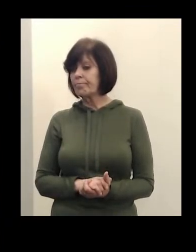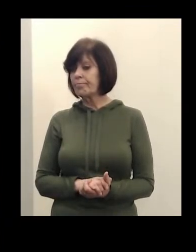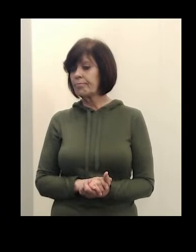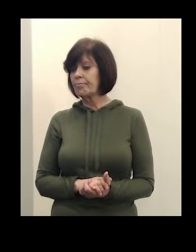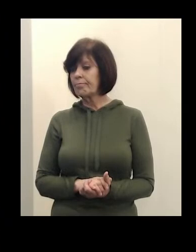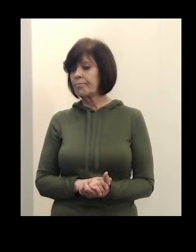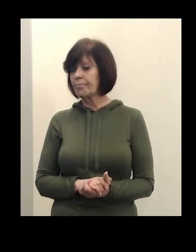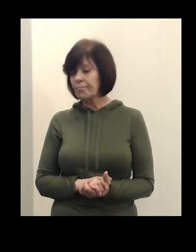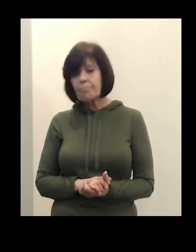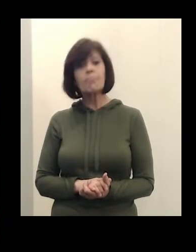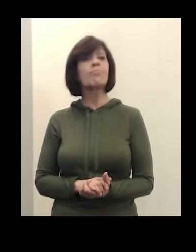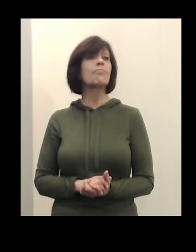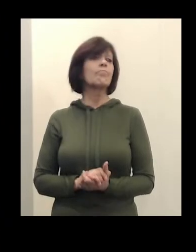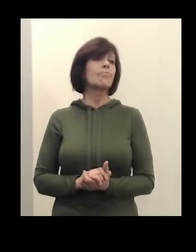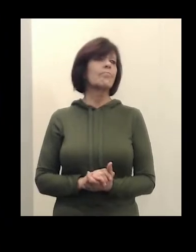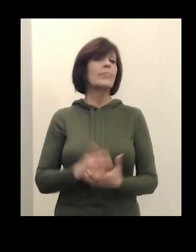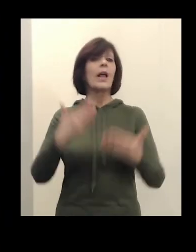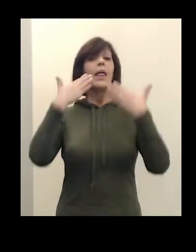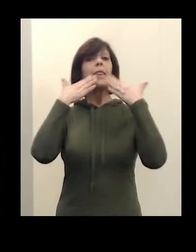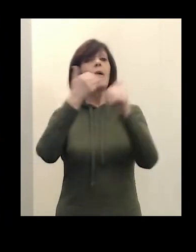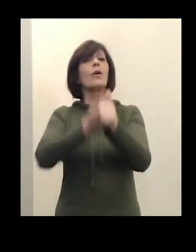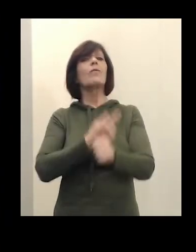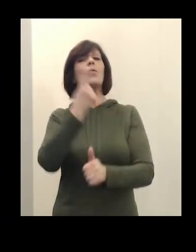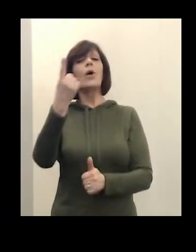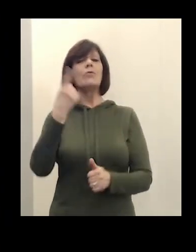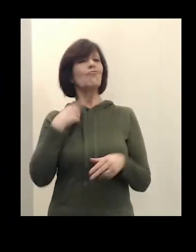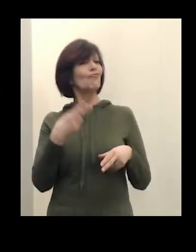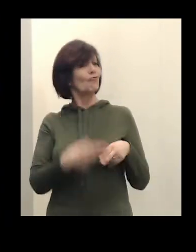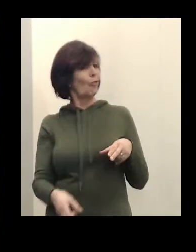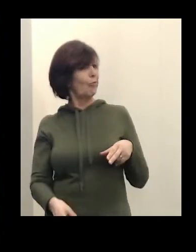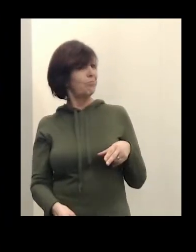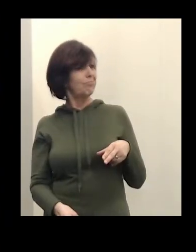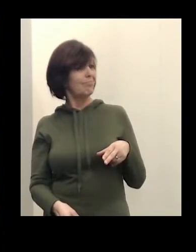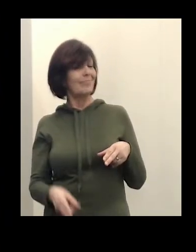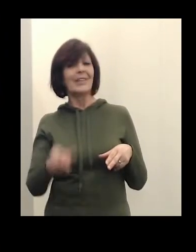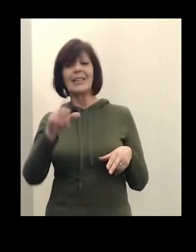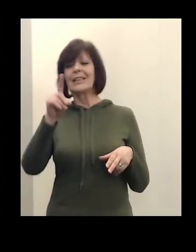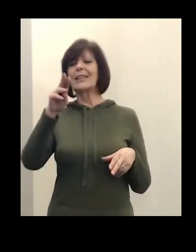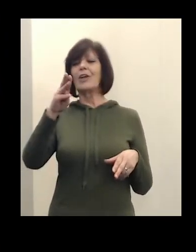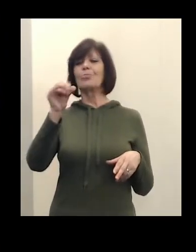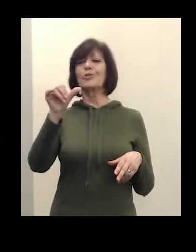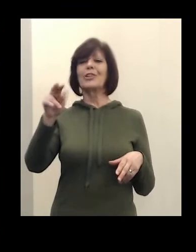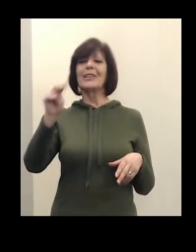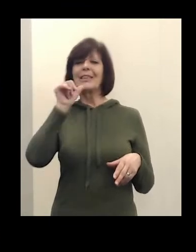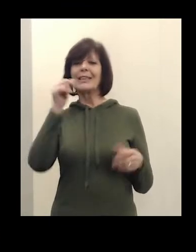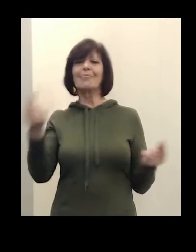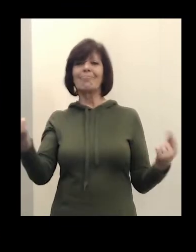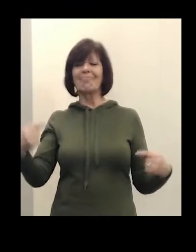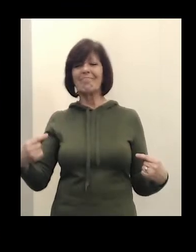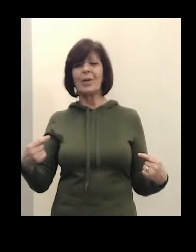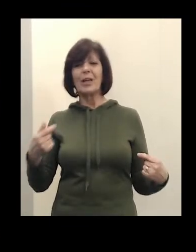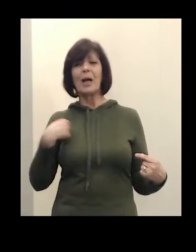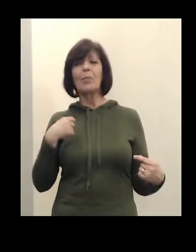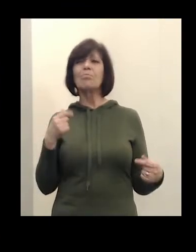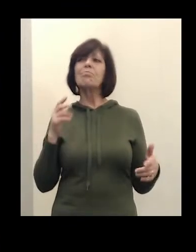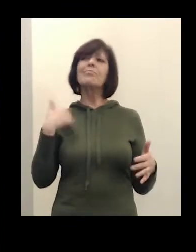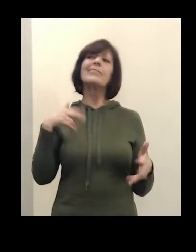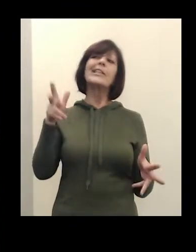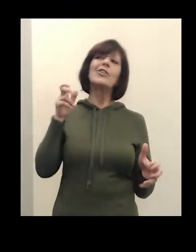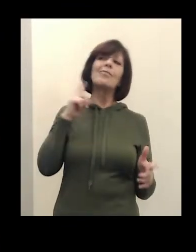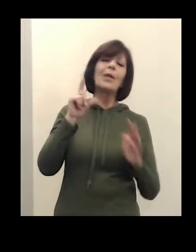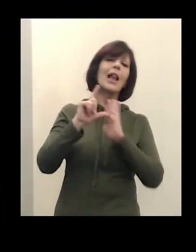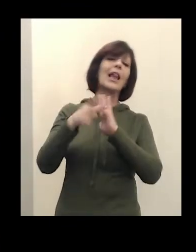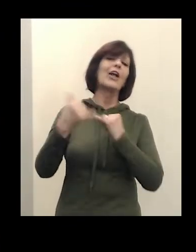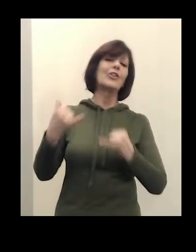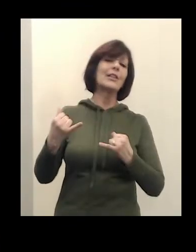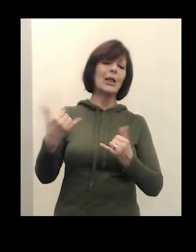If not, thank you, everyone. It's a little shortened. We didn't have Dr. Burstein. I'm hoping to hear back from her later today as they get some new guidance from New